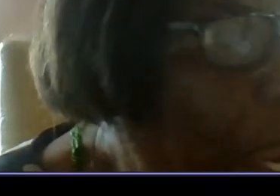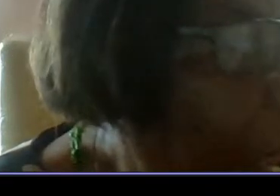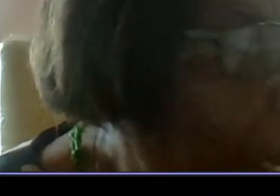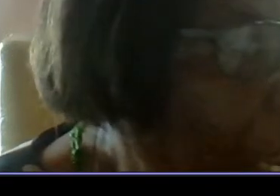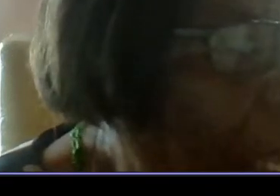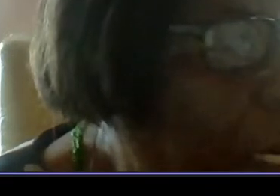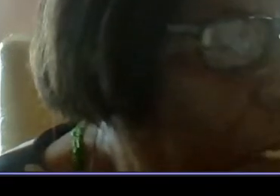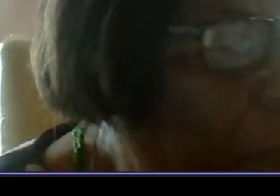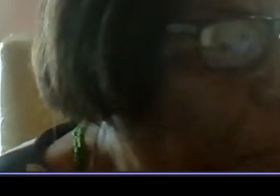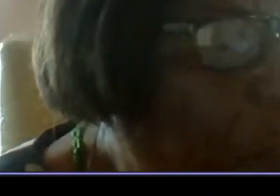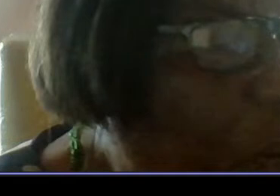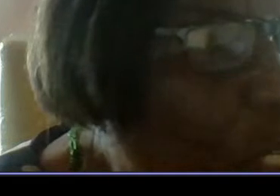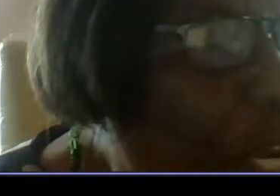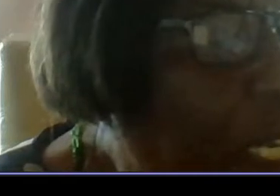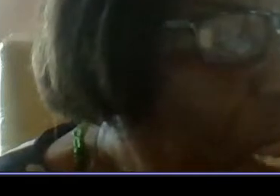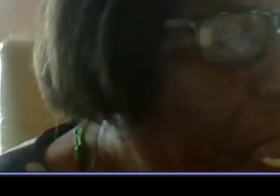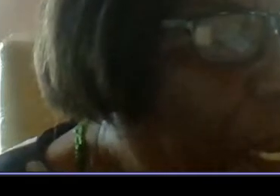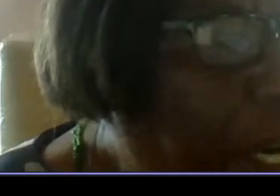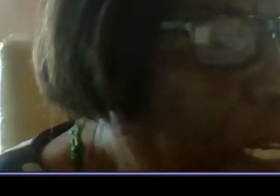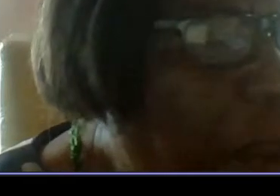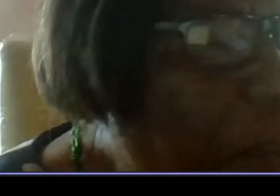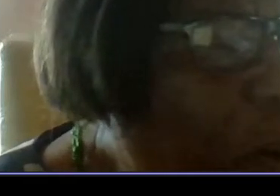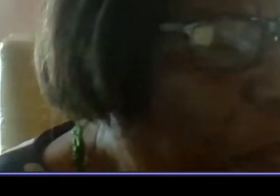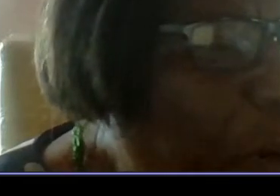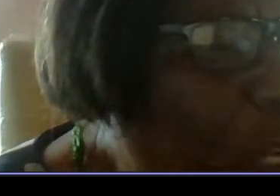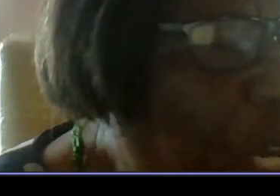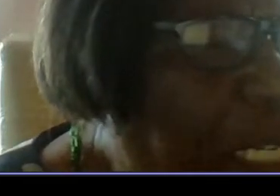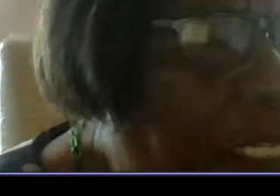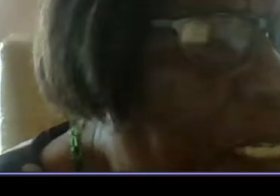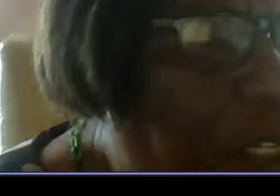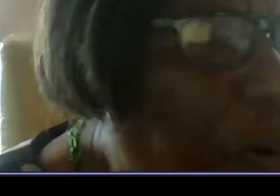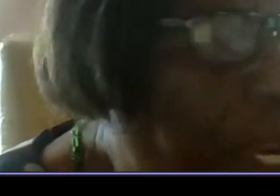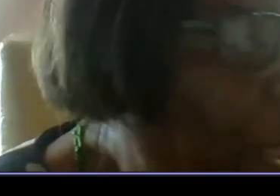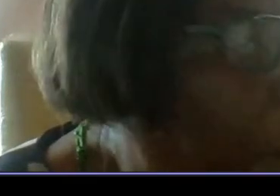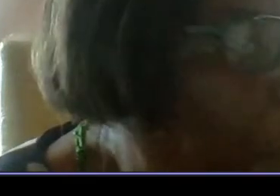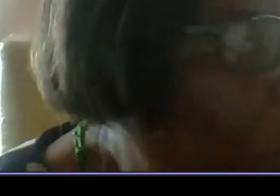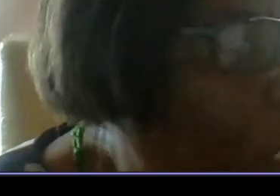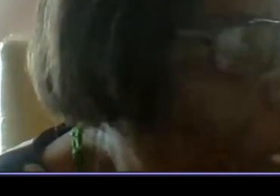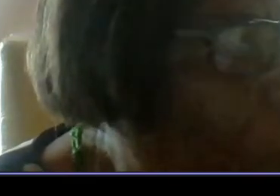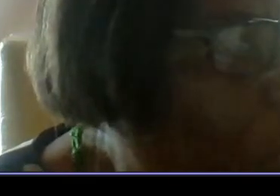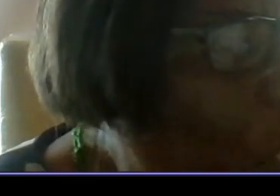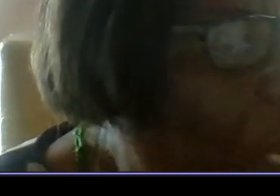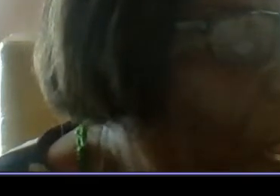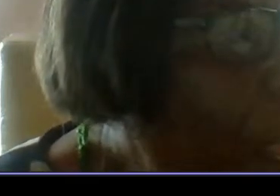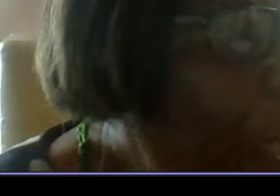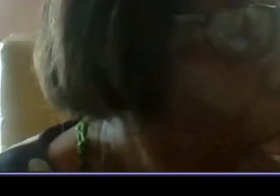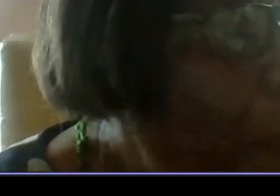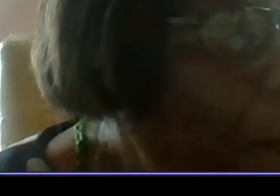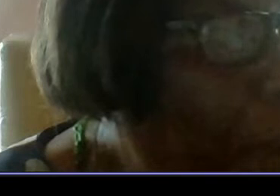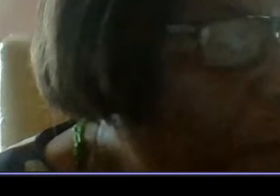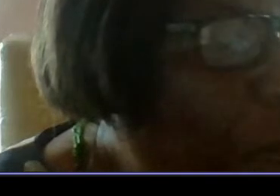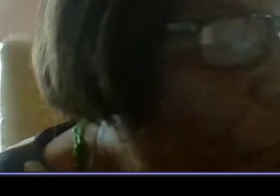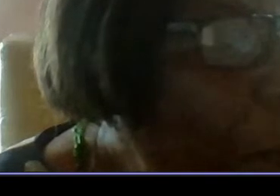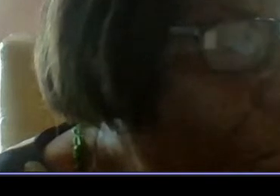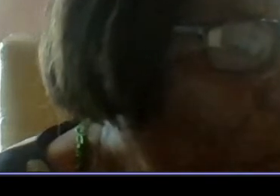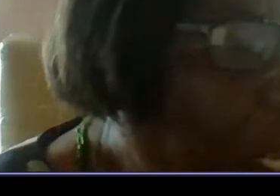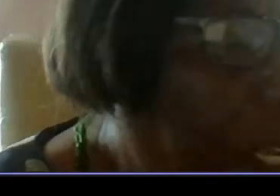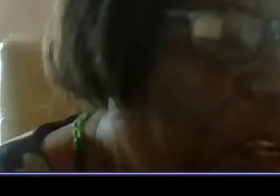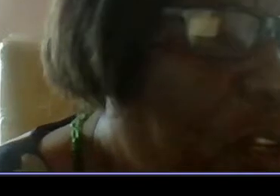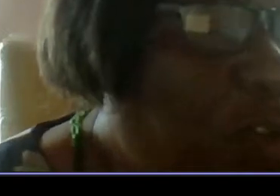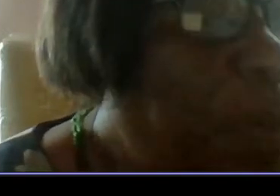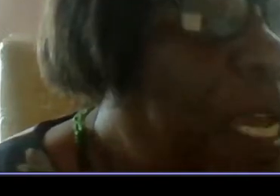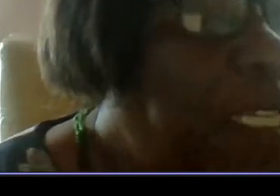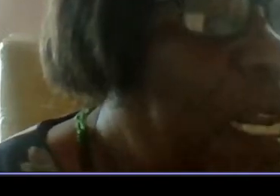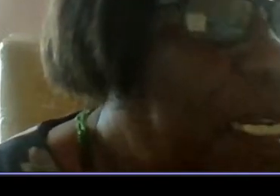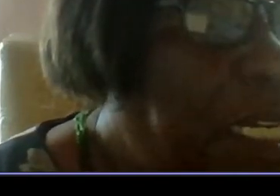is Mbangeni RDP project, Greater Maward project, Tetetegwini, and Bridge City project. But farm